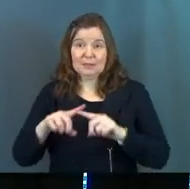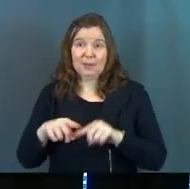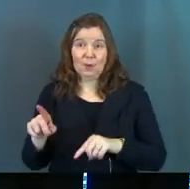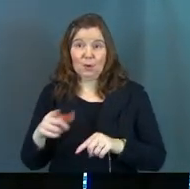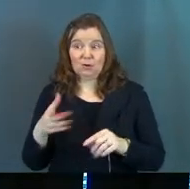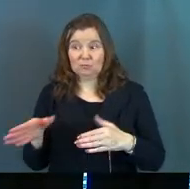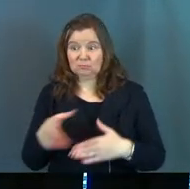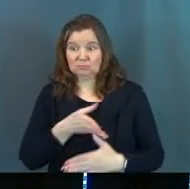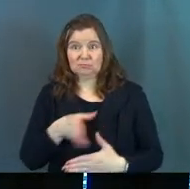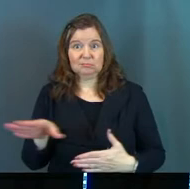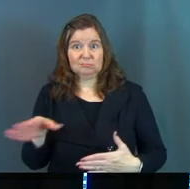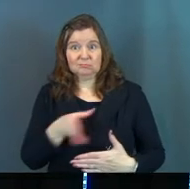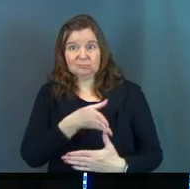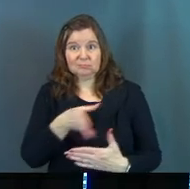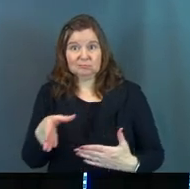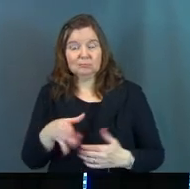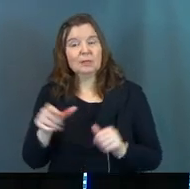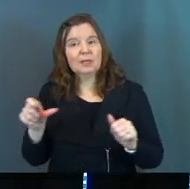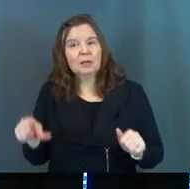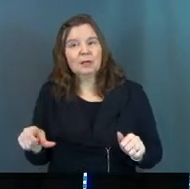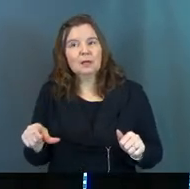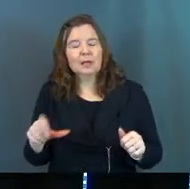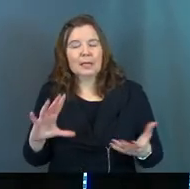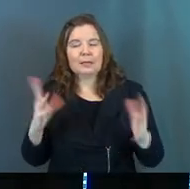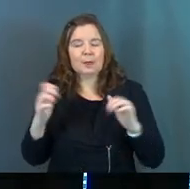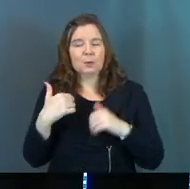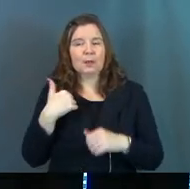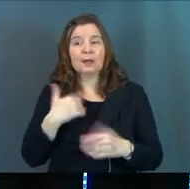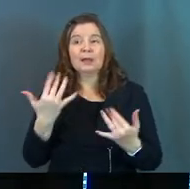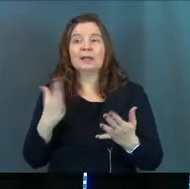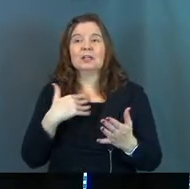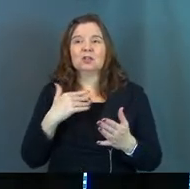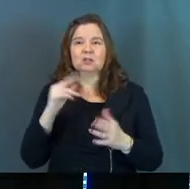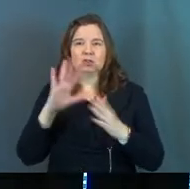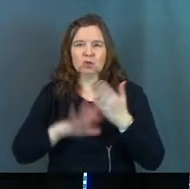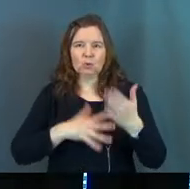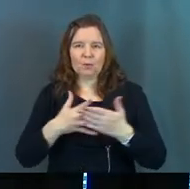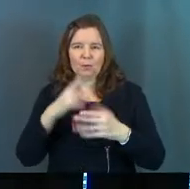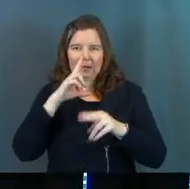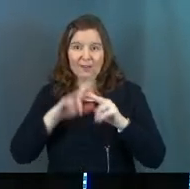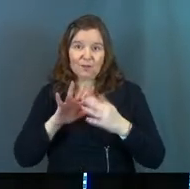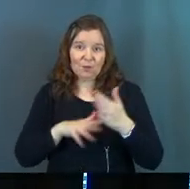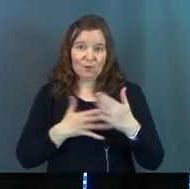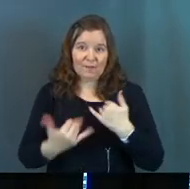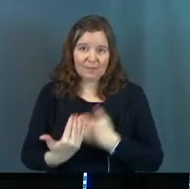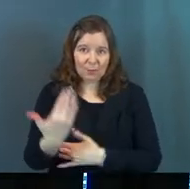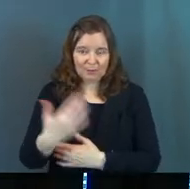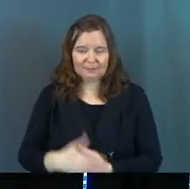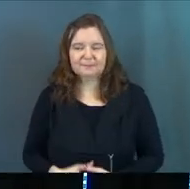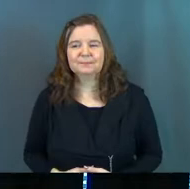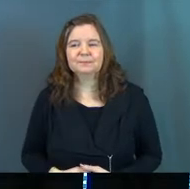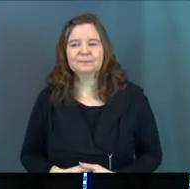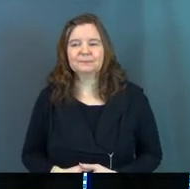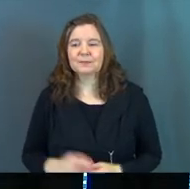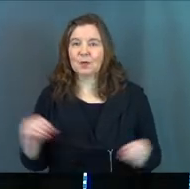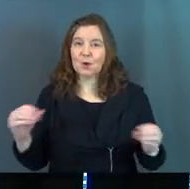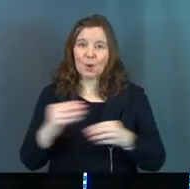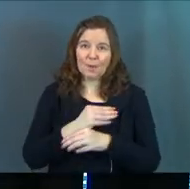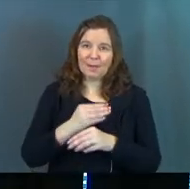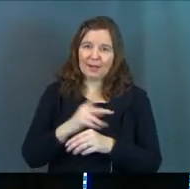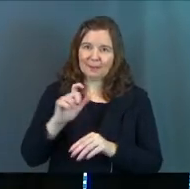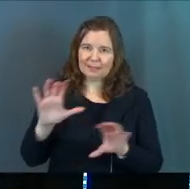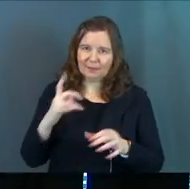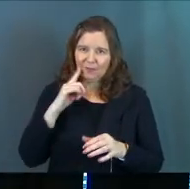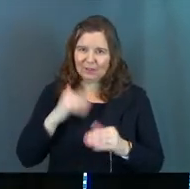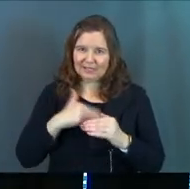depending on where you're at. It can mess with us, right? Like, here's a graph. We're going to have fun with graphs this morning. No math must